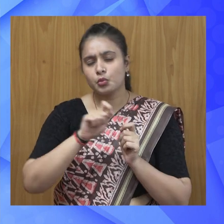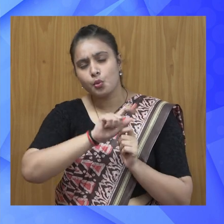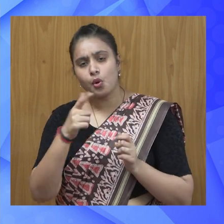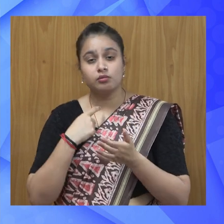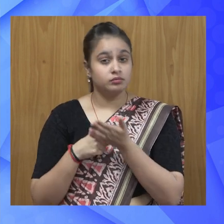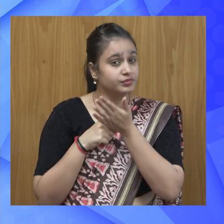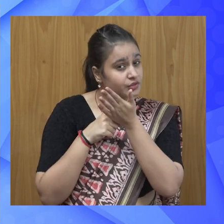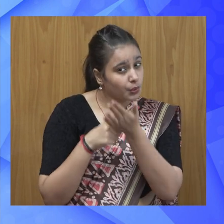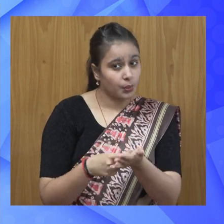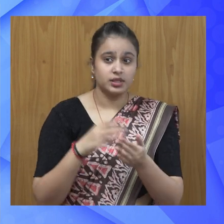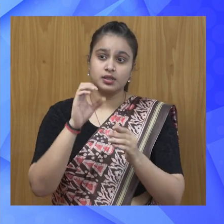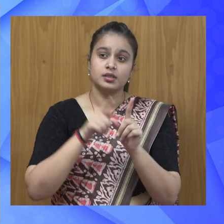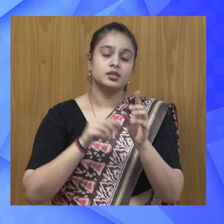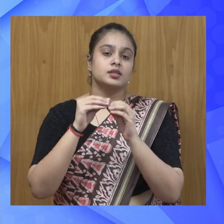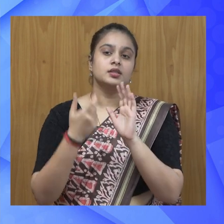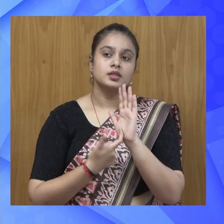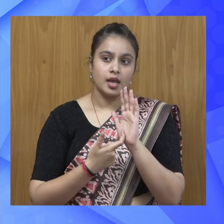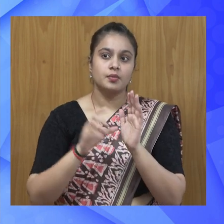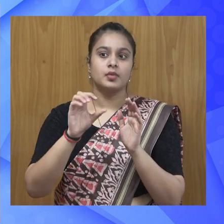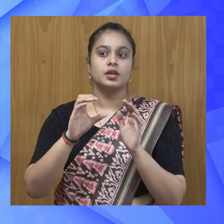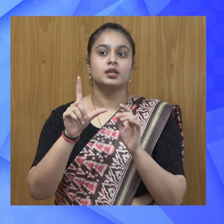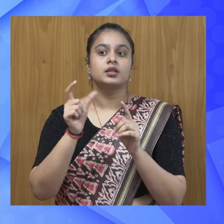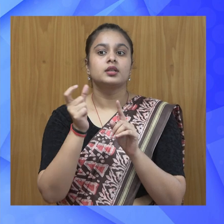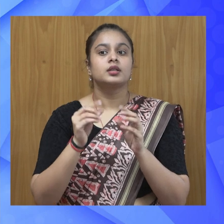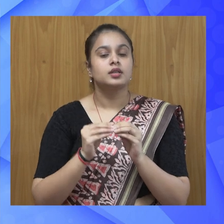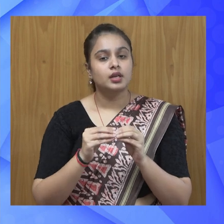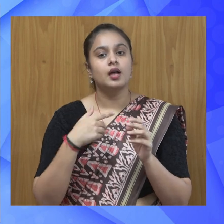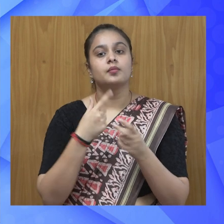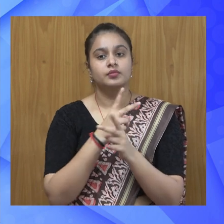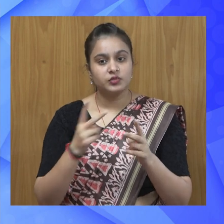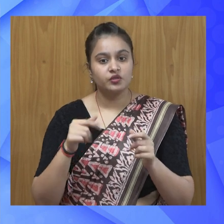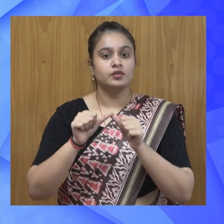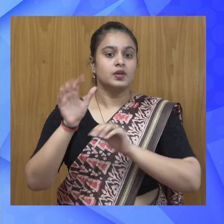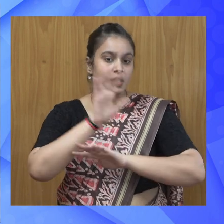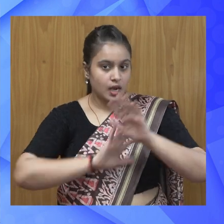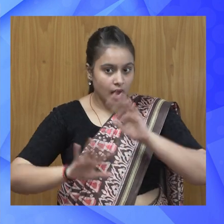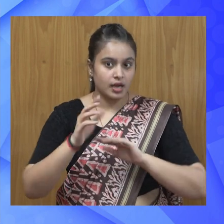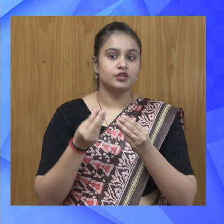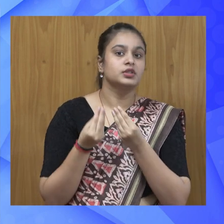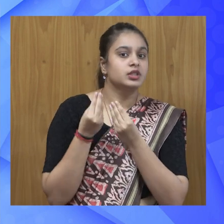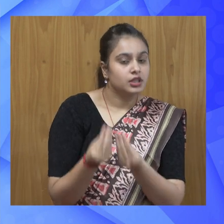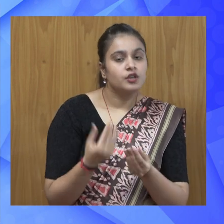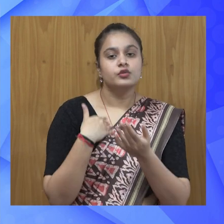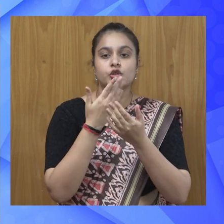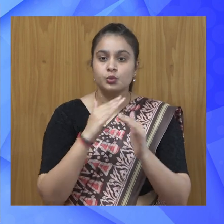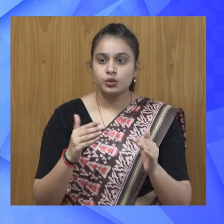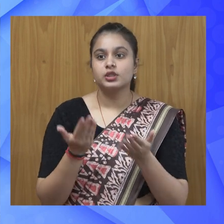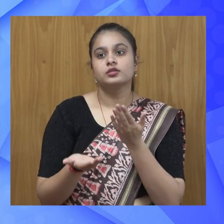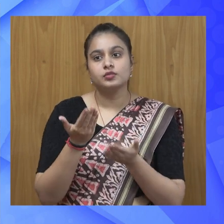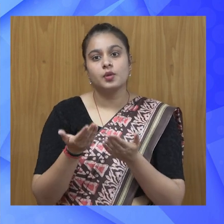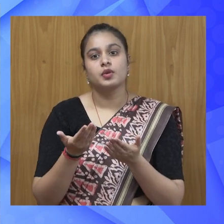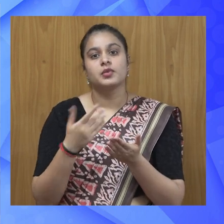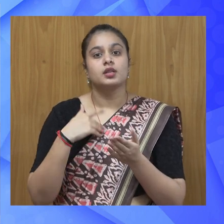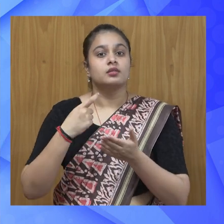they must have certain cyber clubs, and they must give certain activities to the children so that it